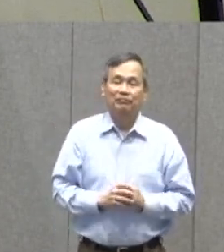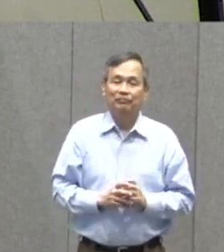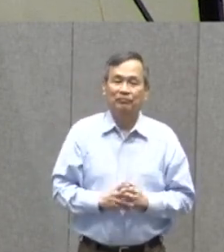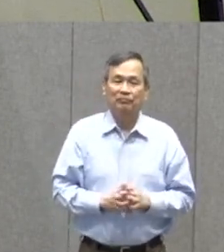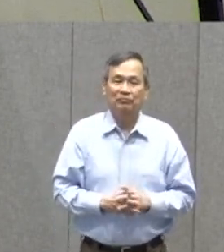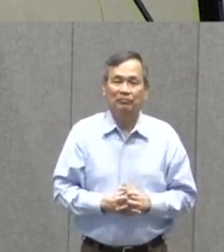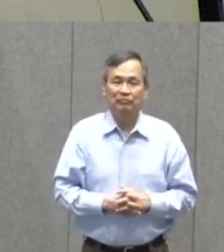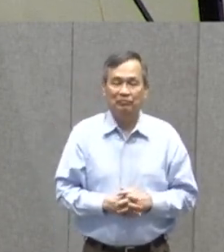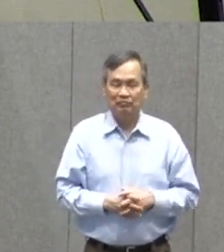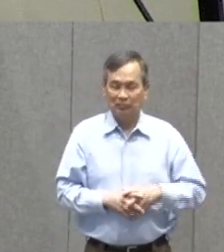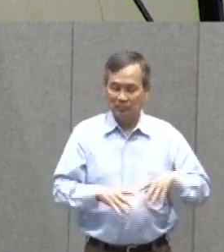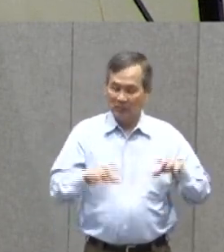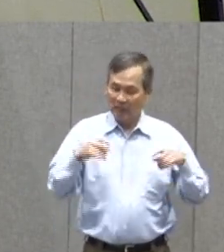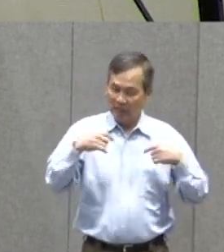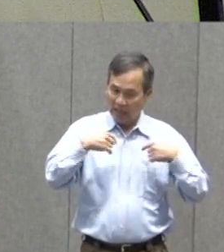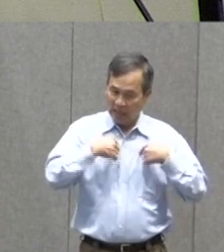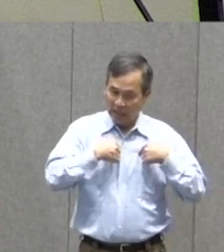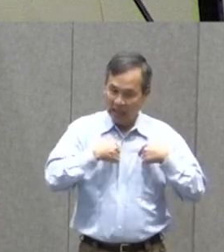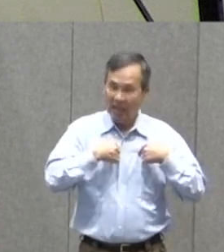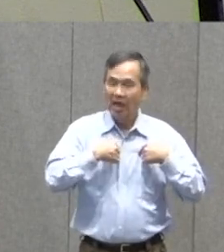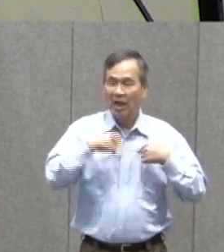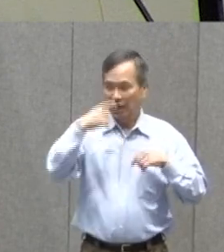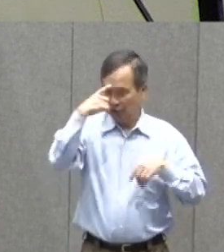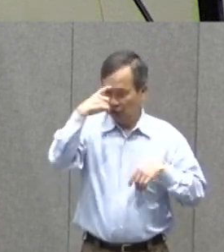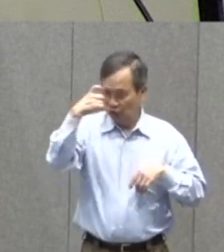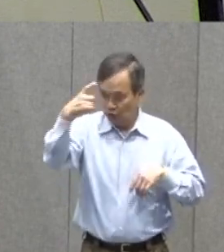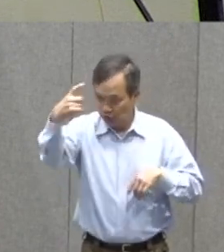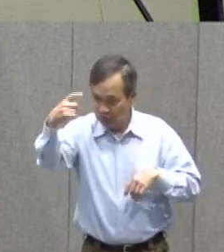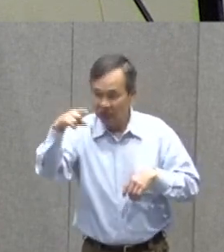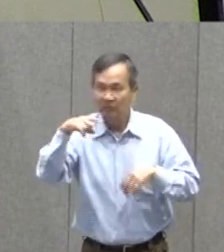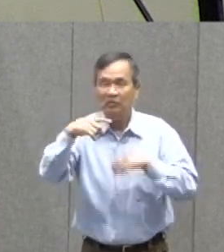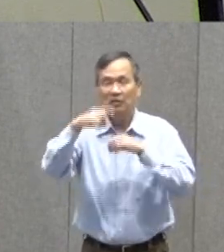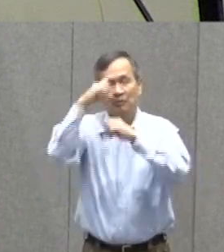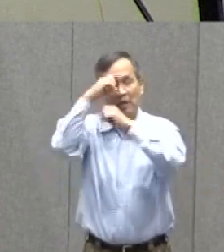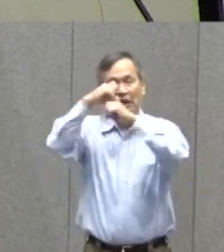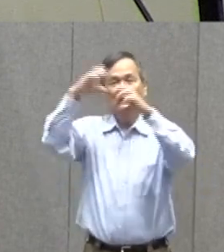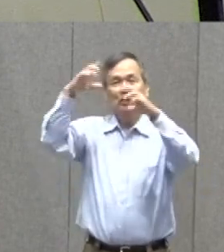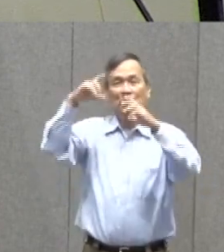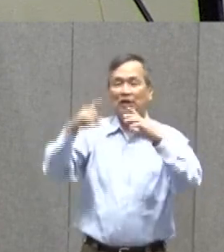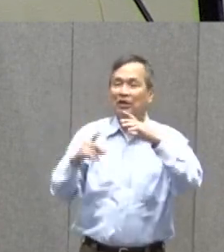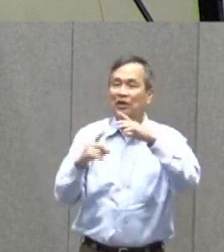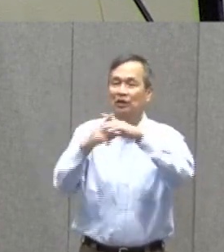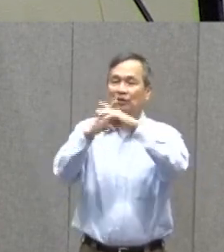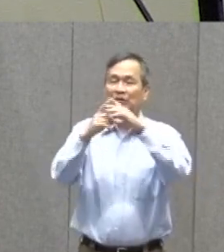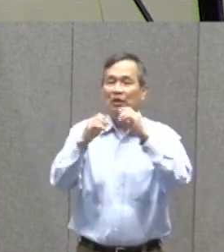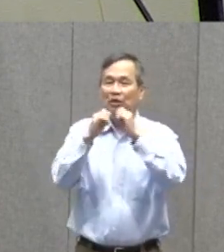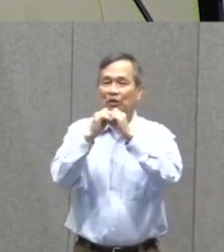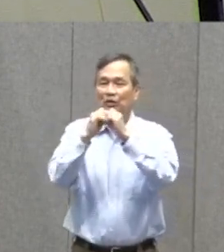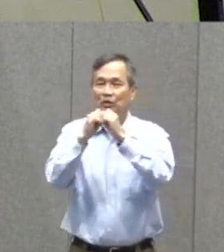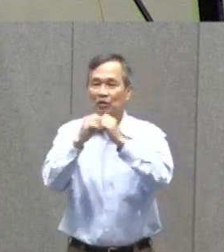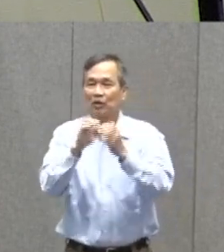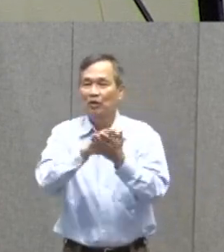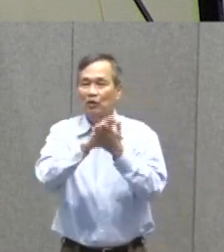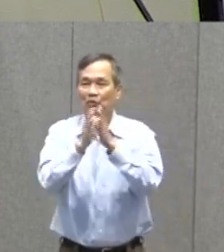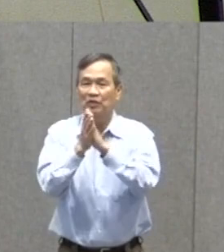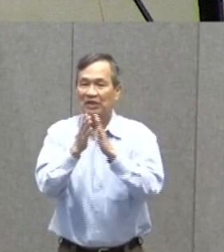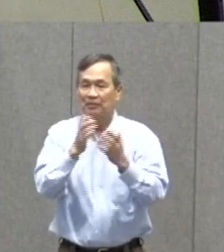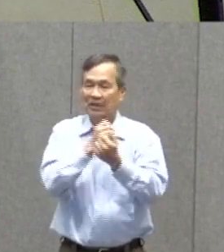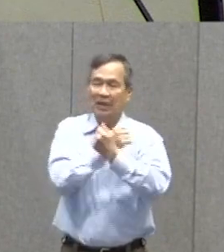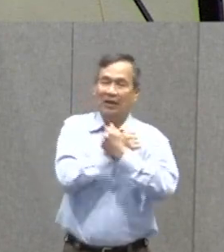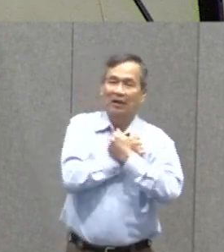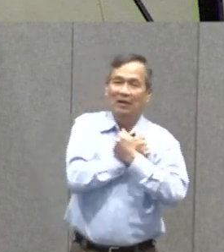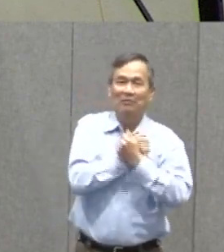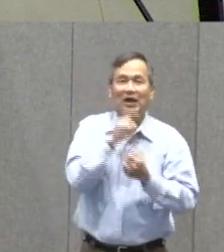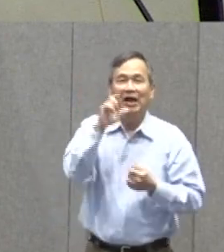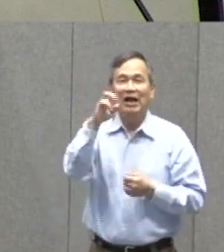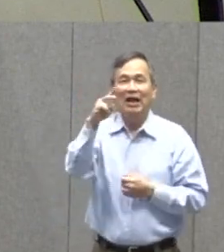I dreamed of you, then you appeared together. We became amor, love, amor.